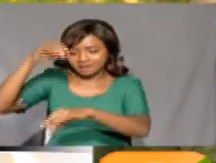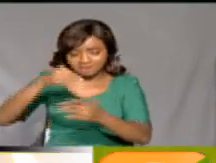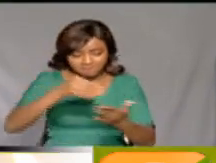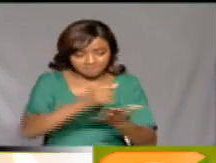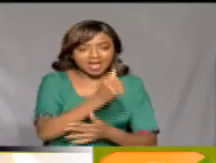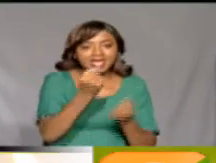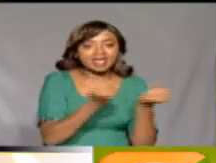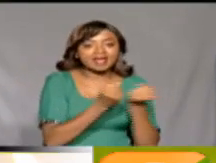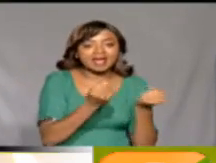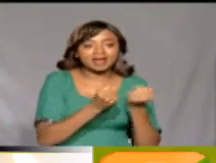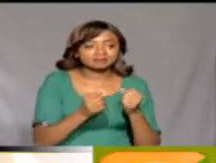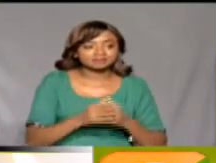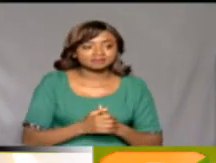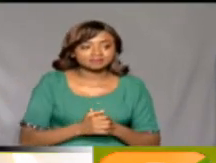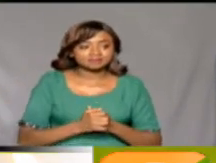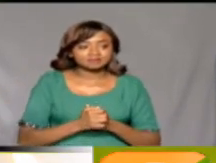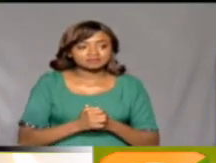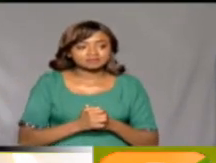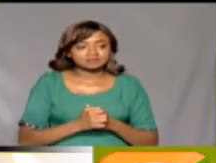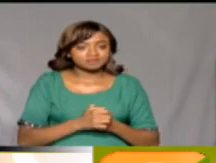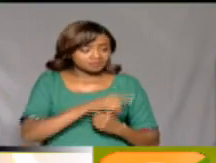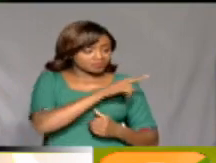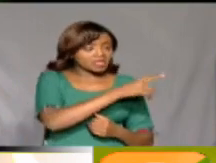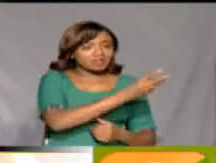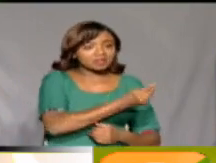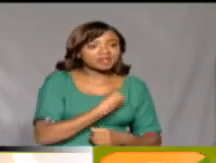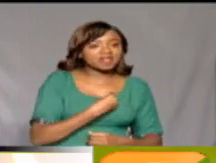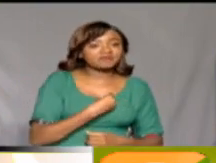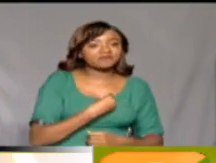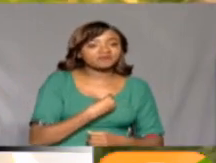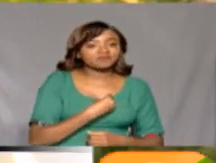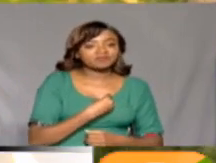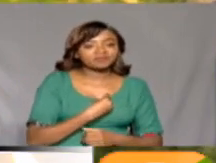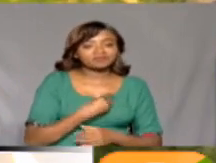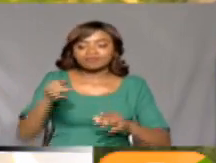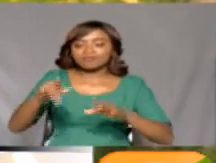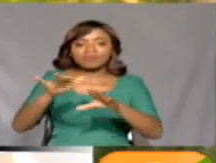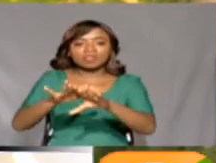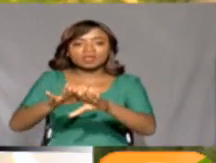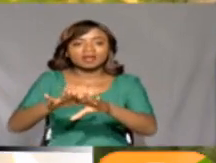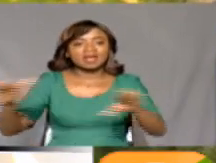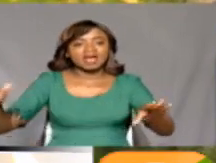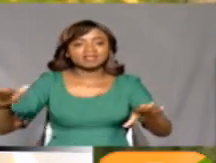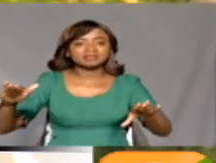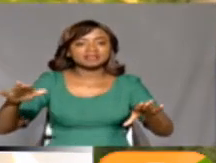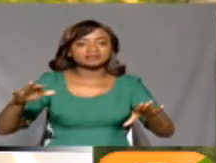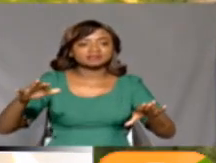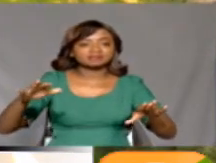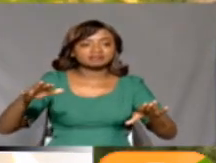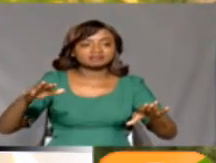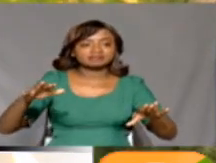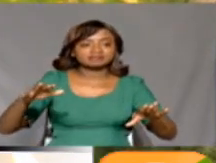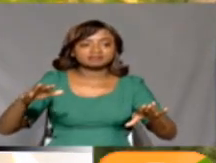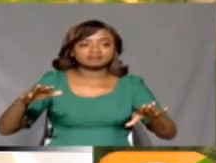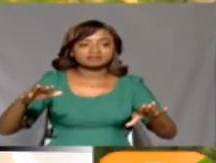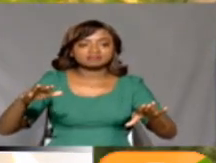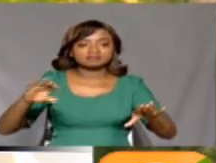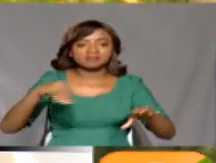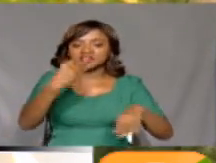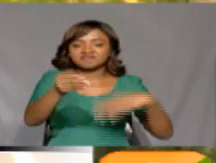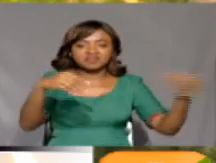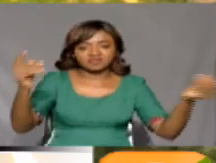Was it his personal? It was his personal property that he gave you? No, it was not. It was there were pieces of land that were being given for